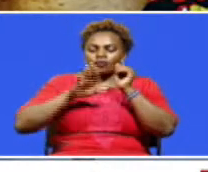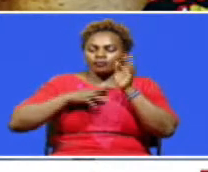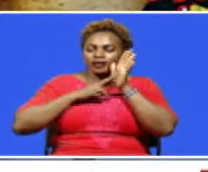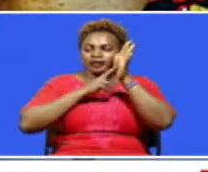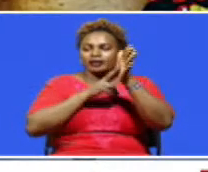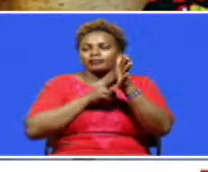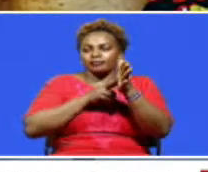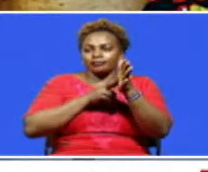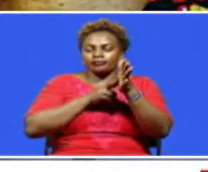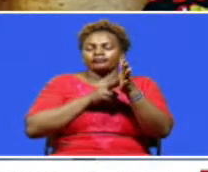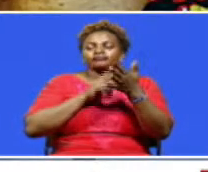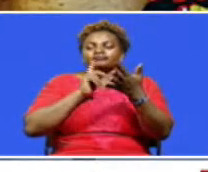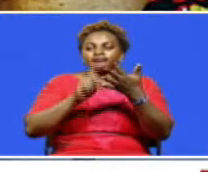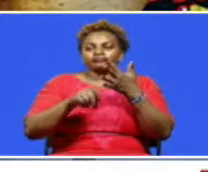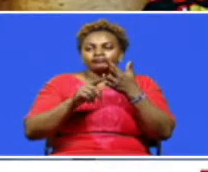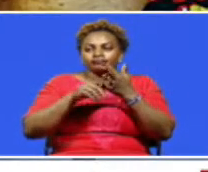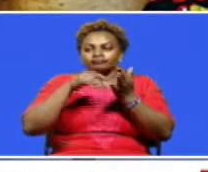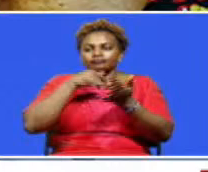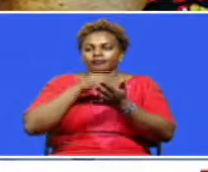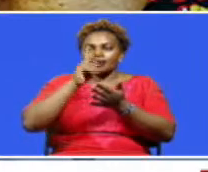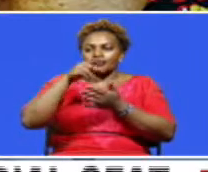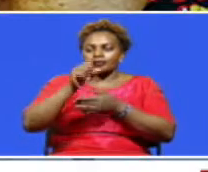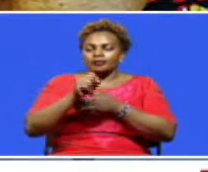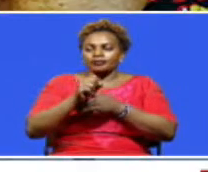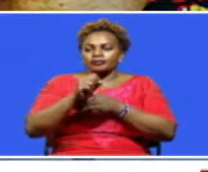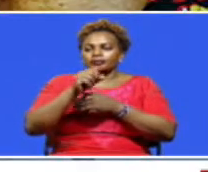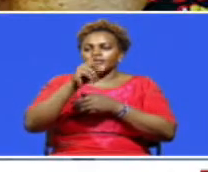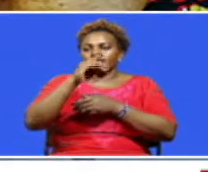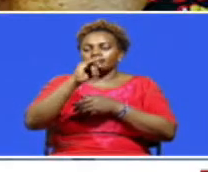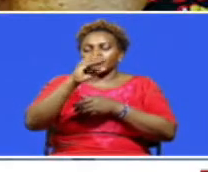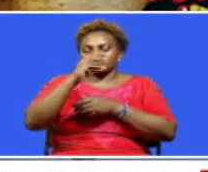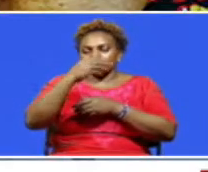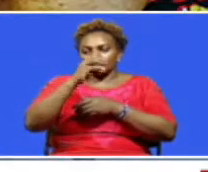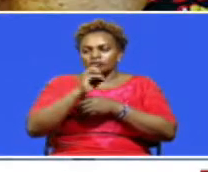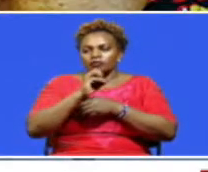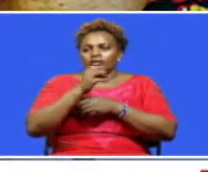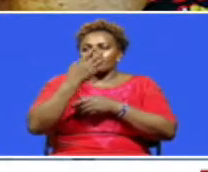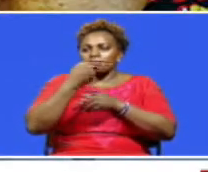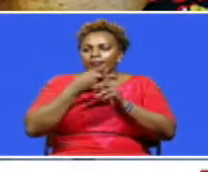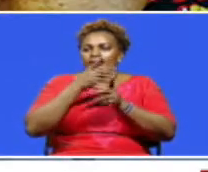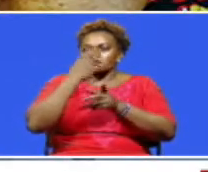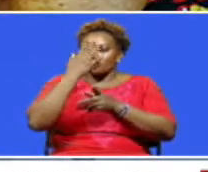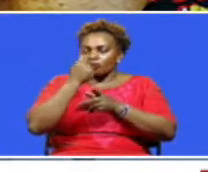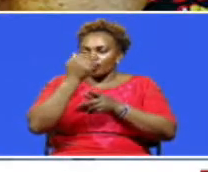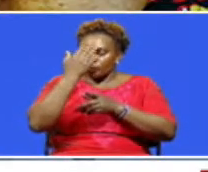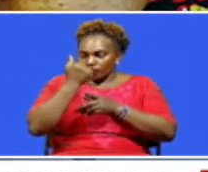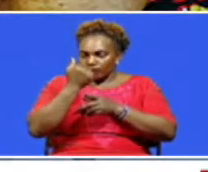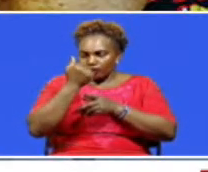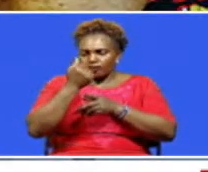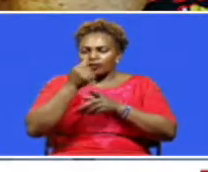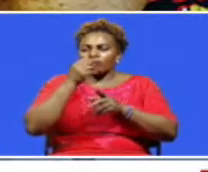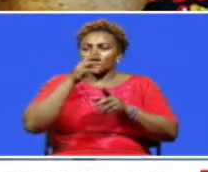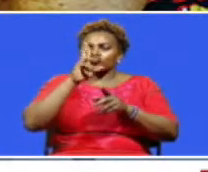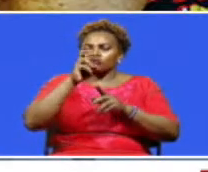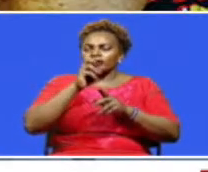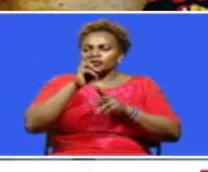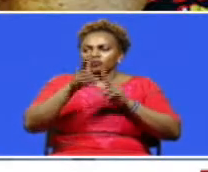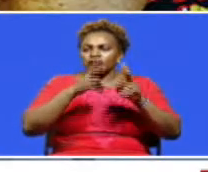Ngirici, as well as interior PS Karanja Kibisho. But why will the 2022